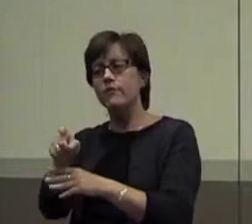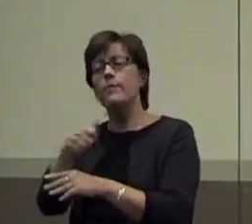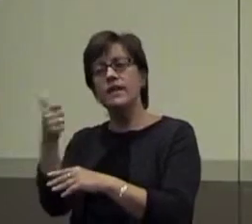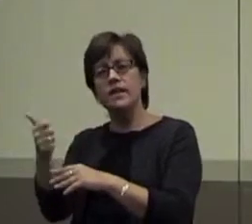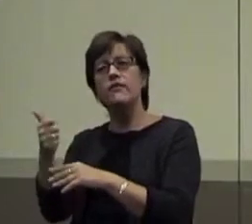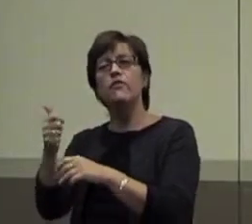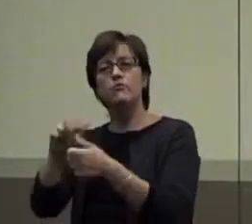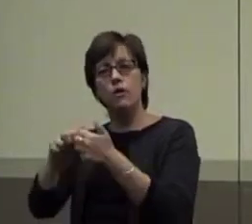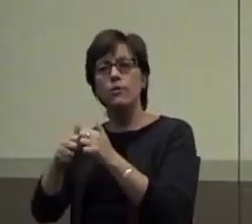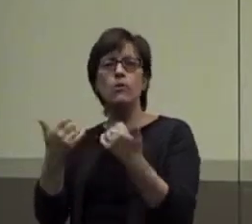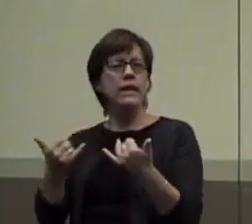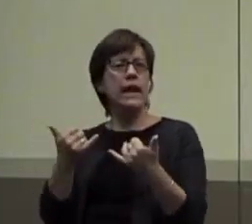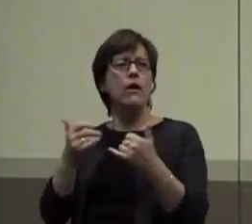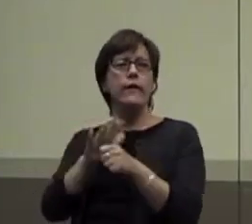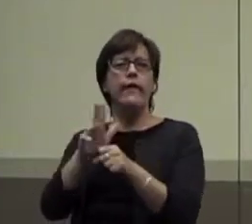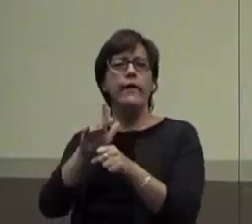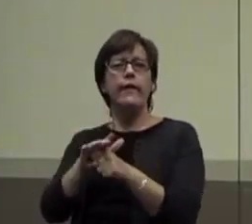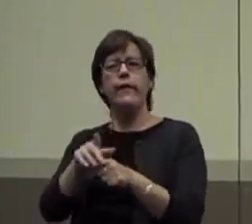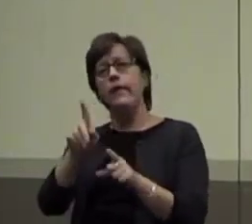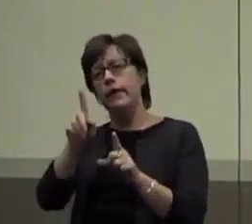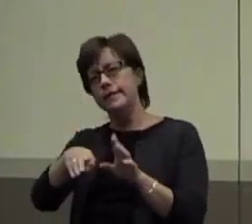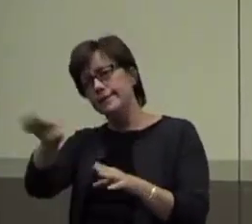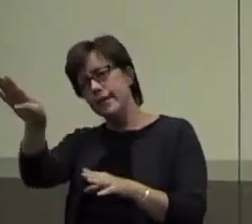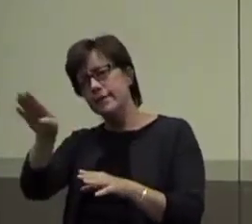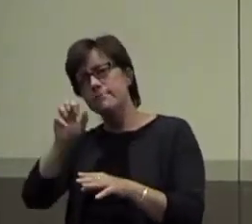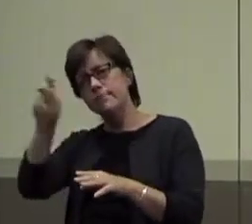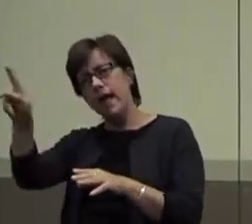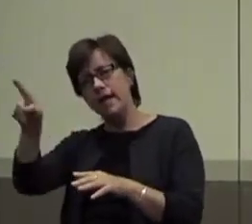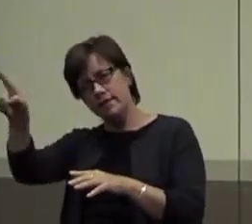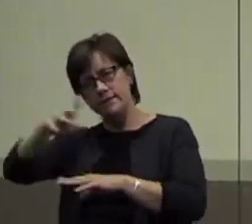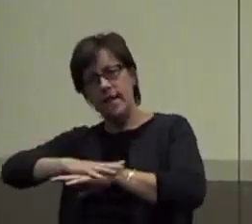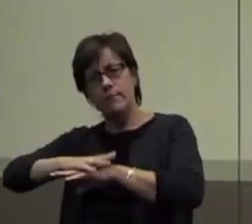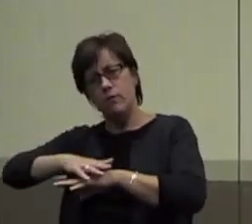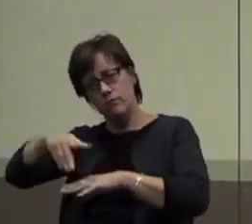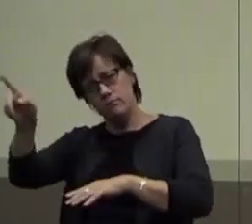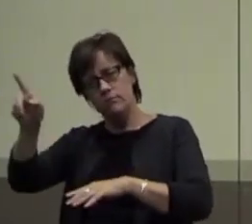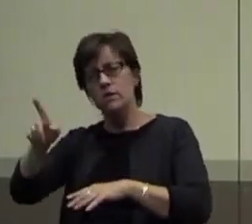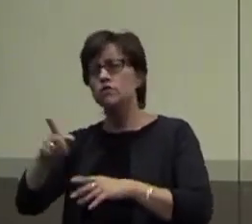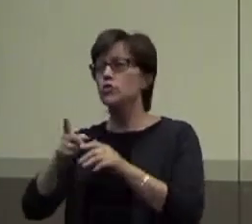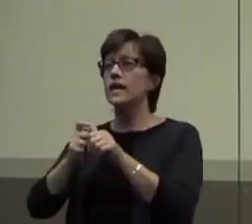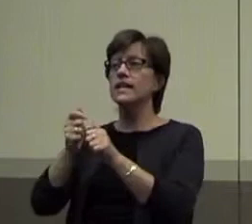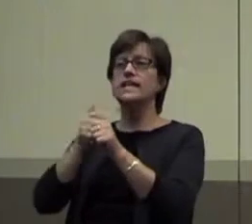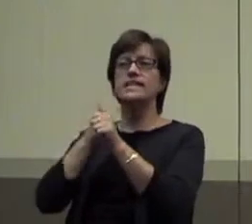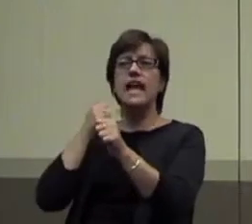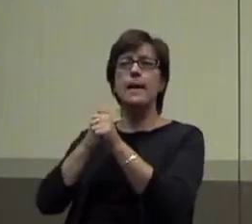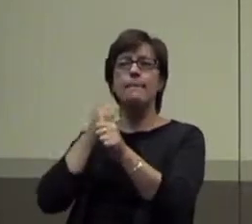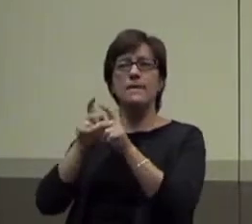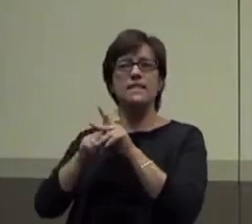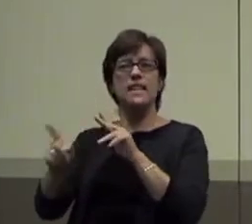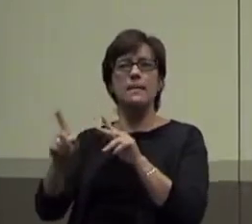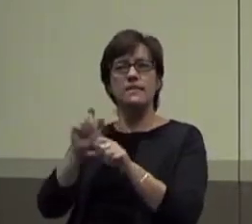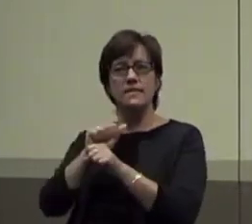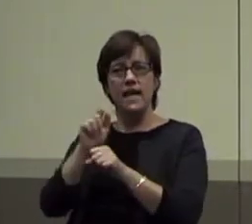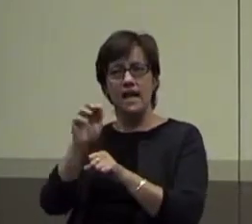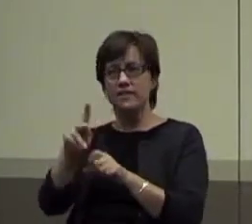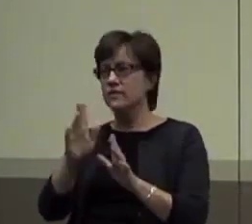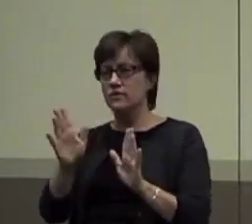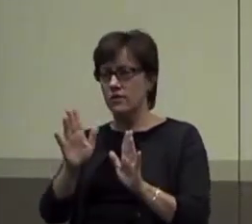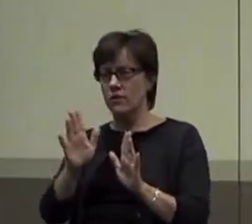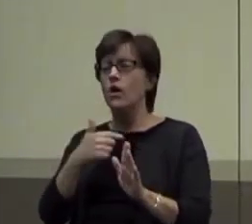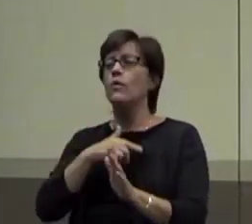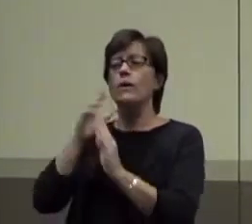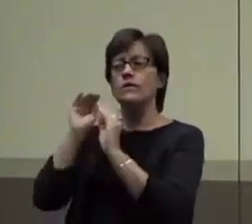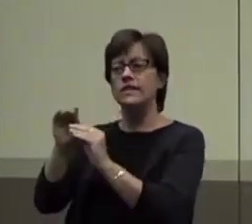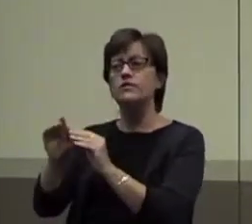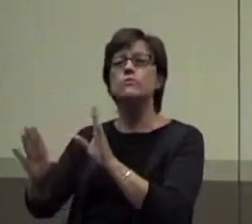he's tantruming and he gets sent to the back table to escape the task. We're going to then teach him to raise his hand and ask for a break,